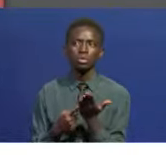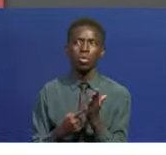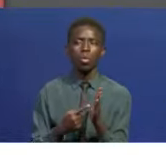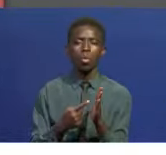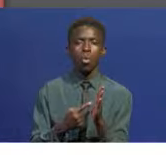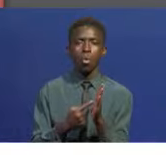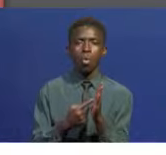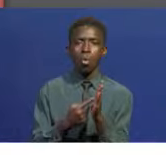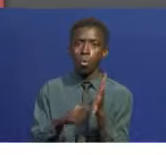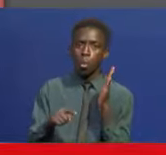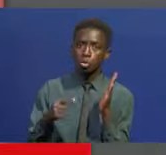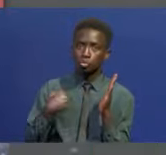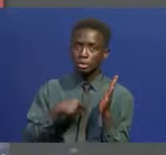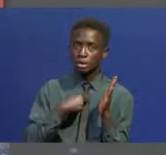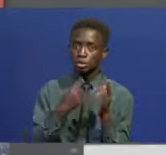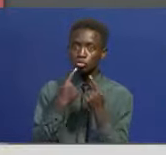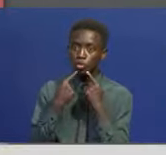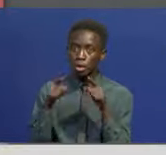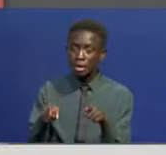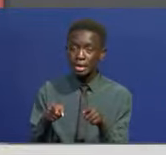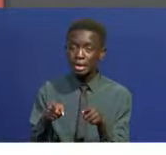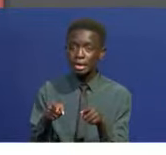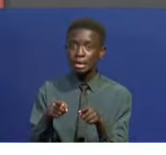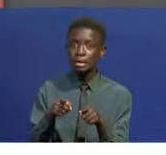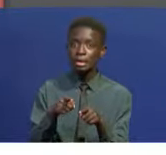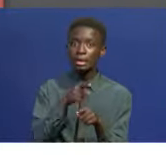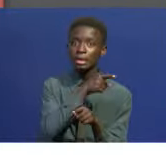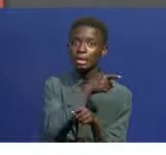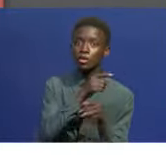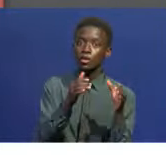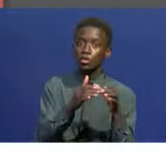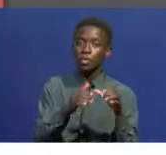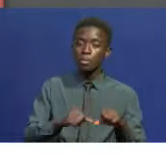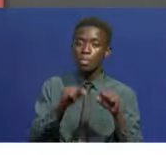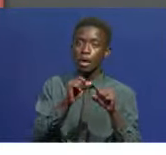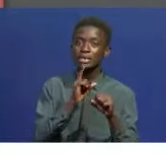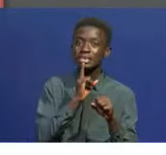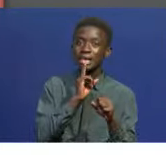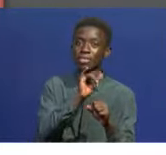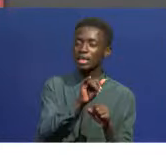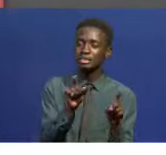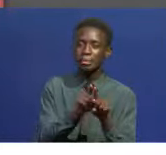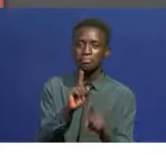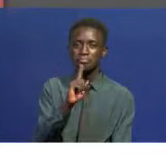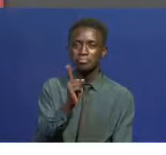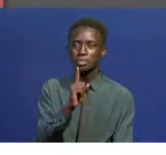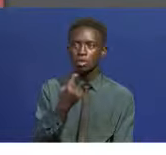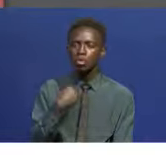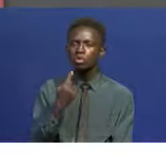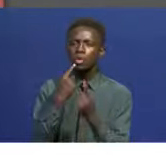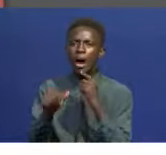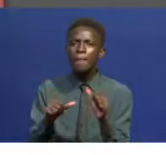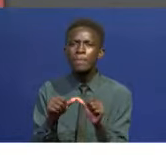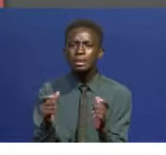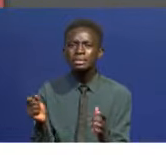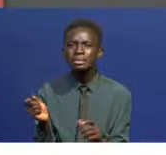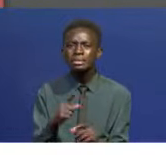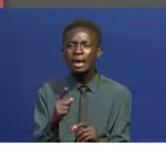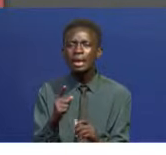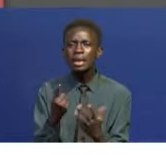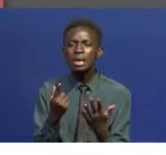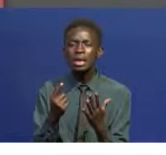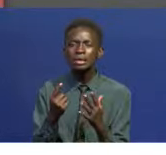they are saying. We are talking about an entry point salary in Nairobi. Are you getting me? It's not about what they are saying, the minimum